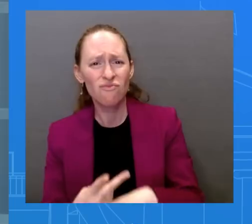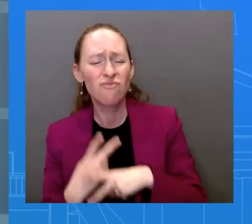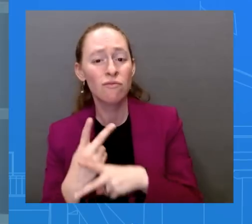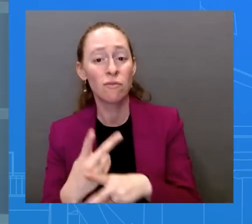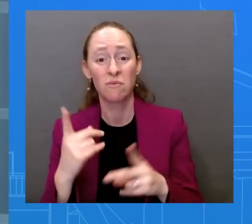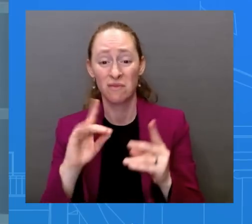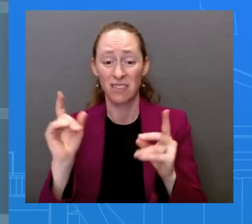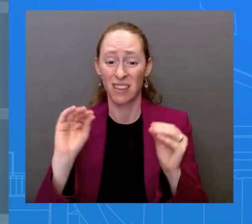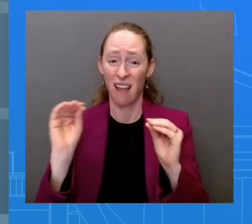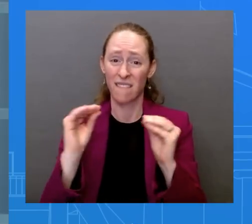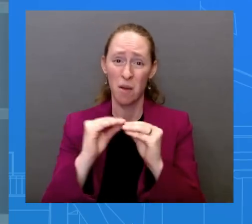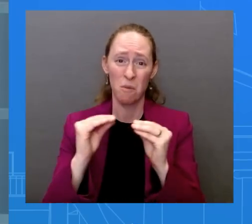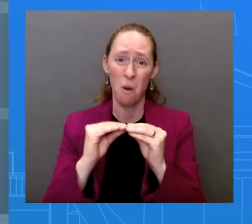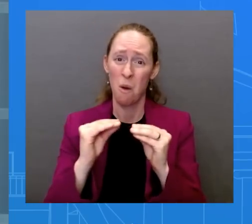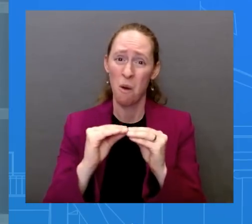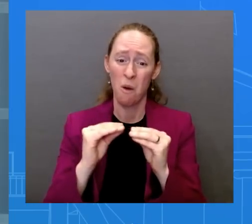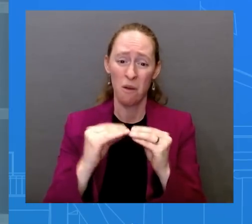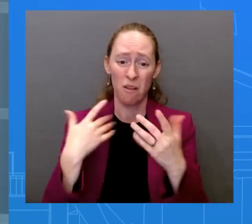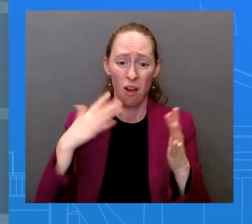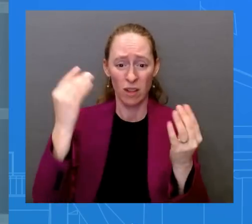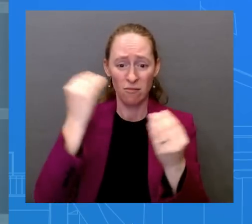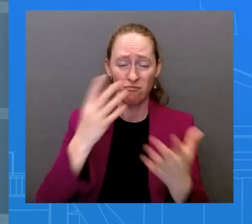out.